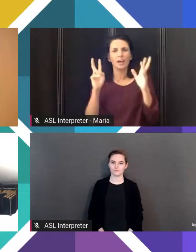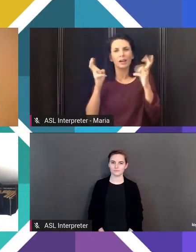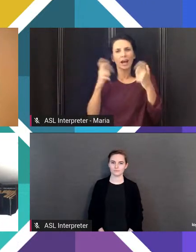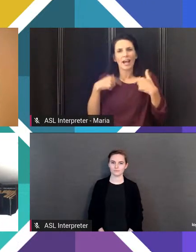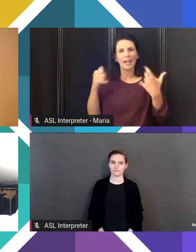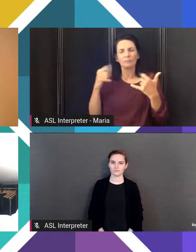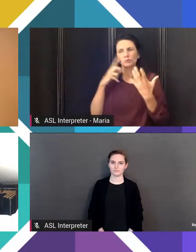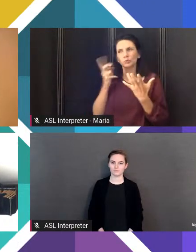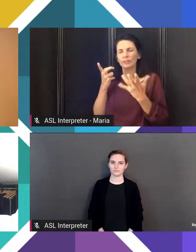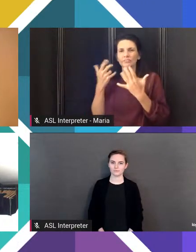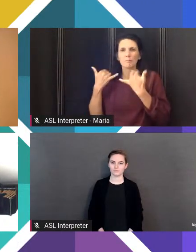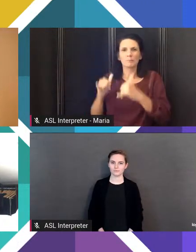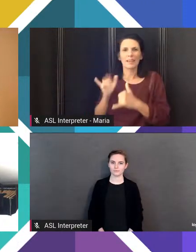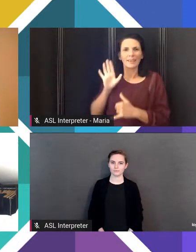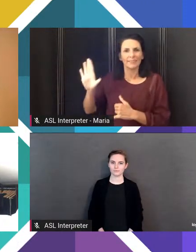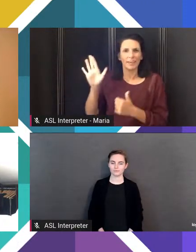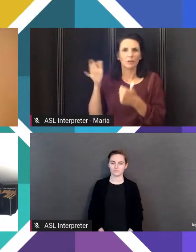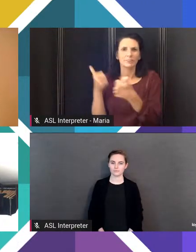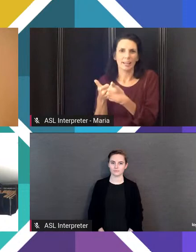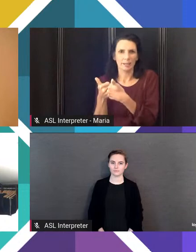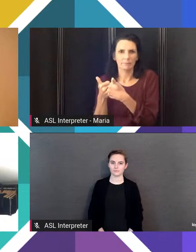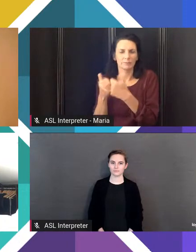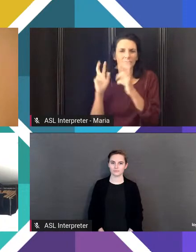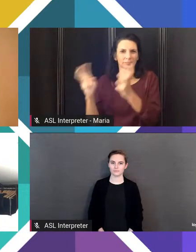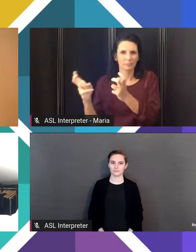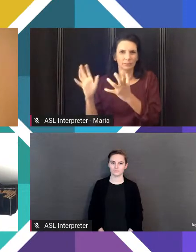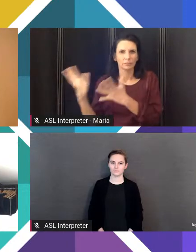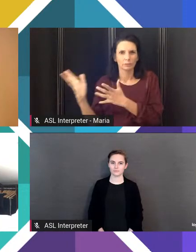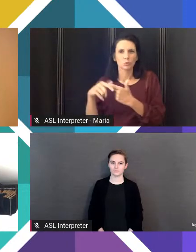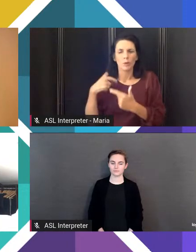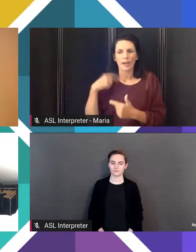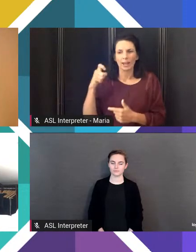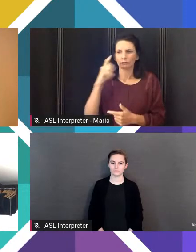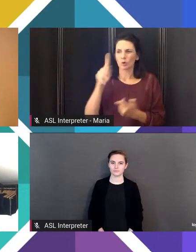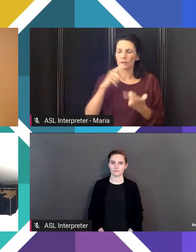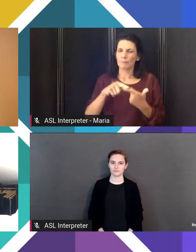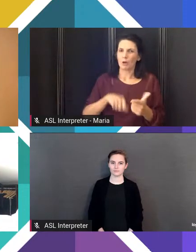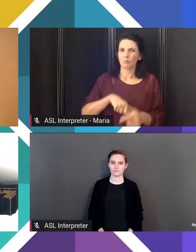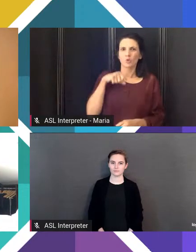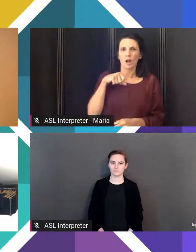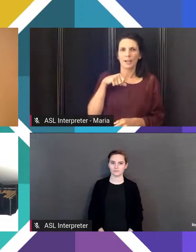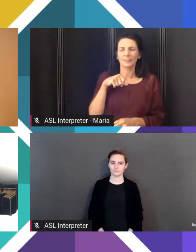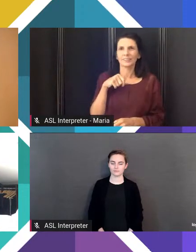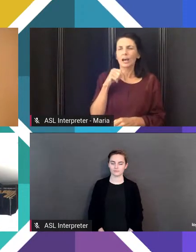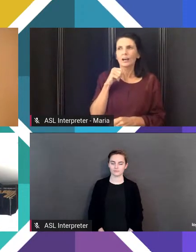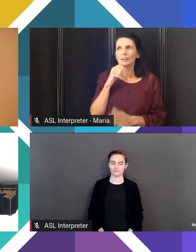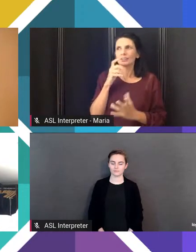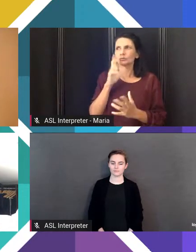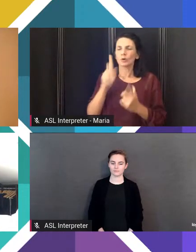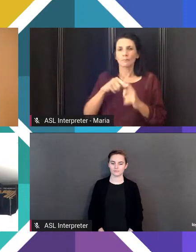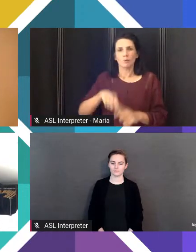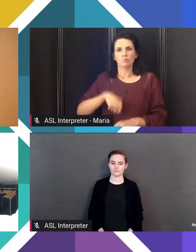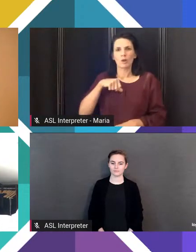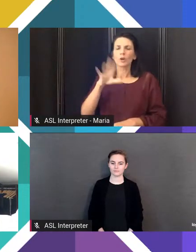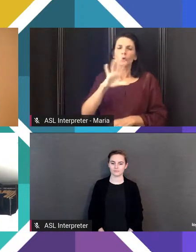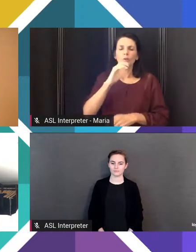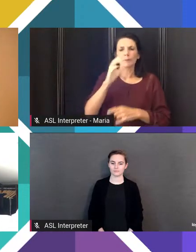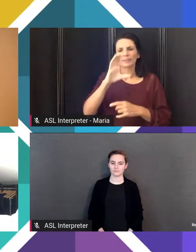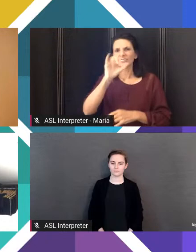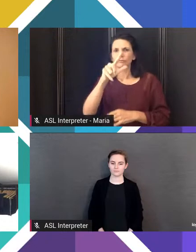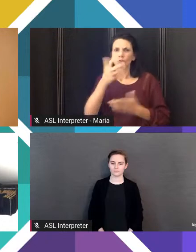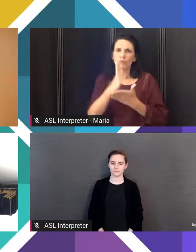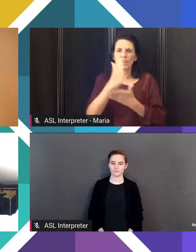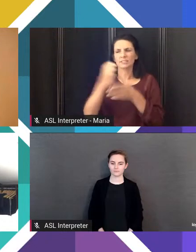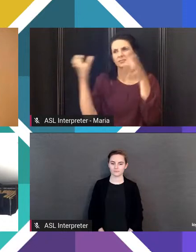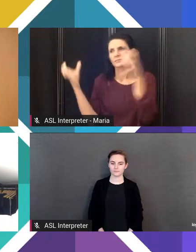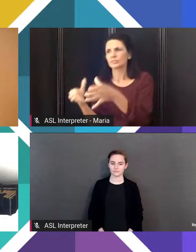and I have to talk about pride as not being a civil rights gathering, but talk about it as an